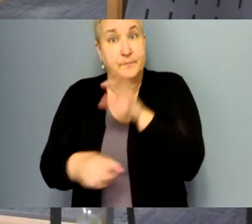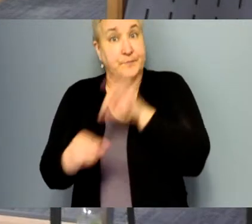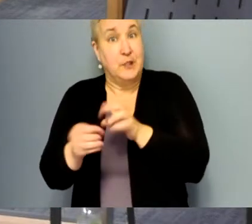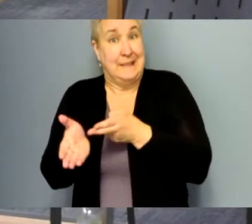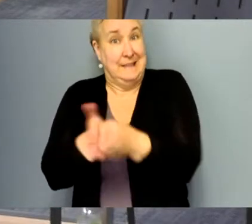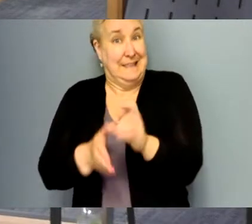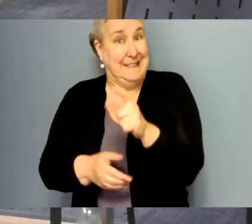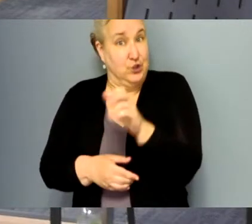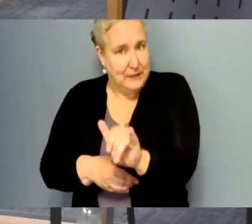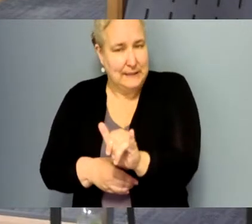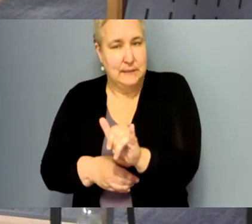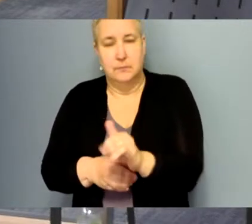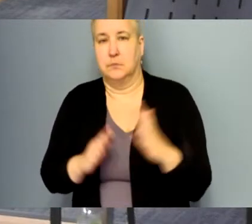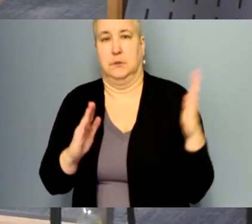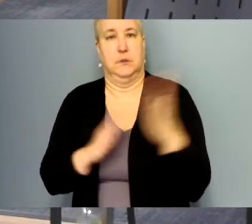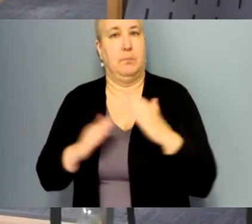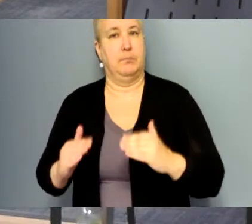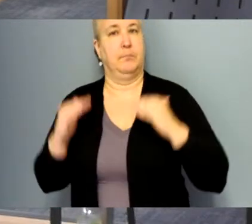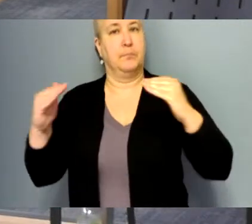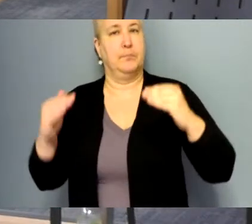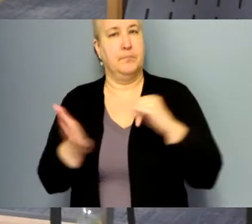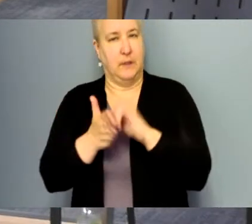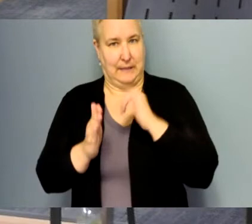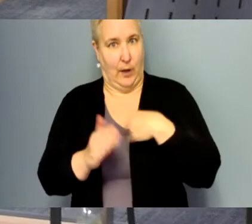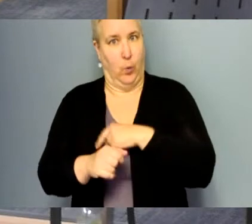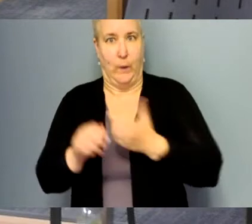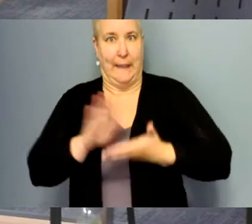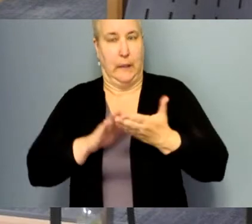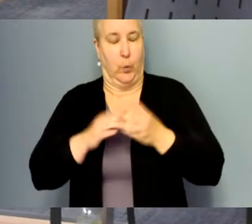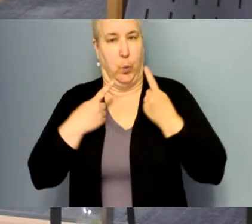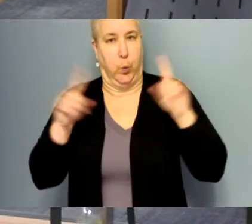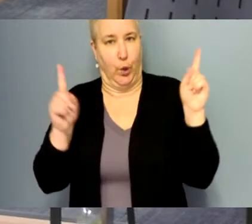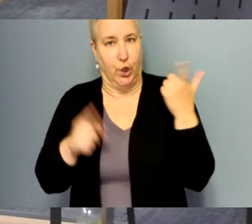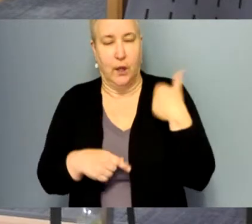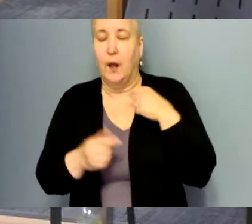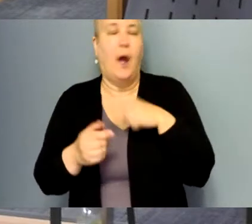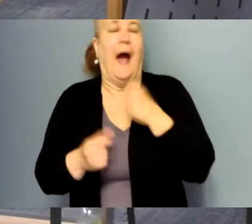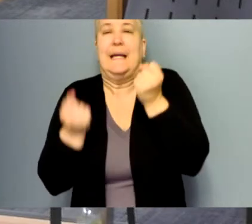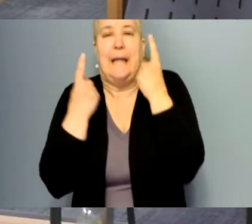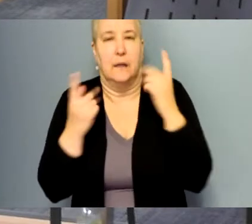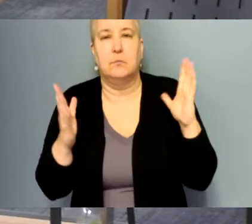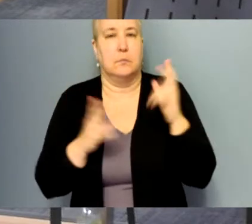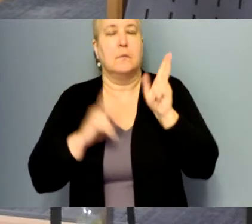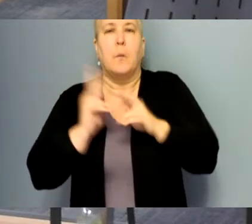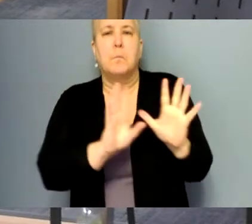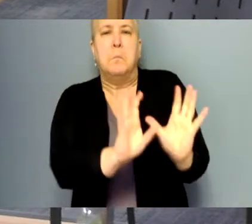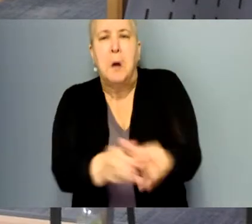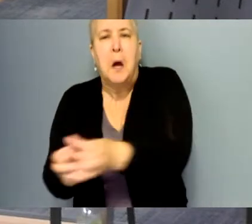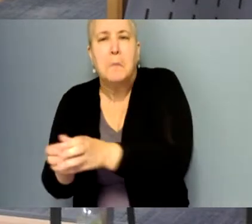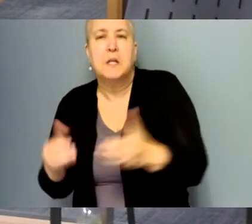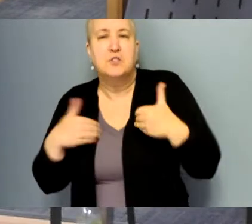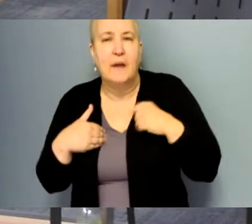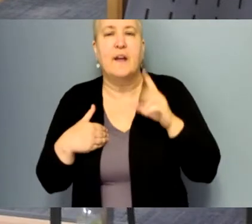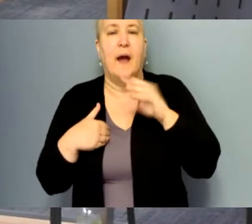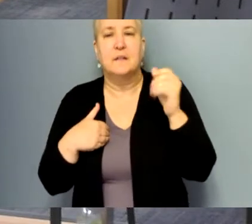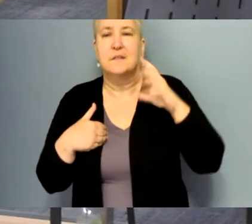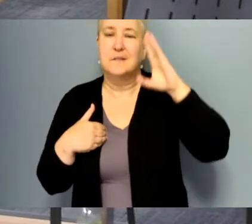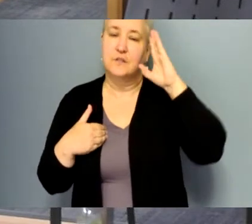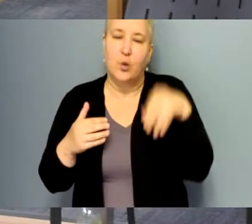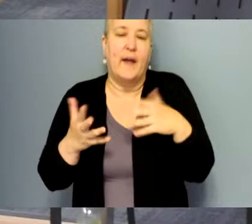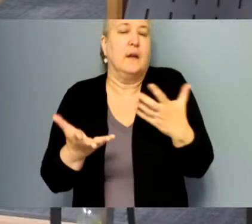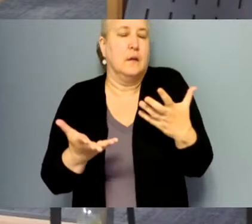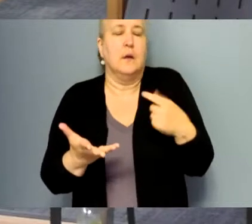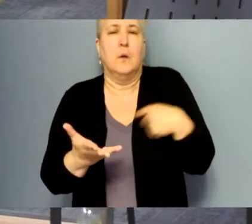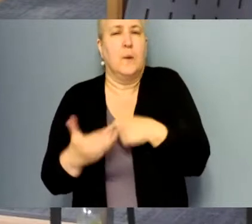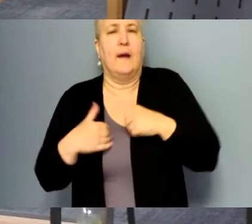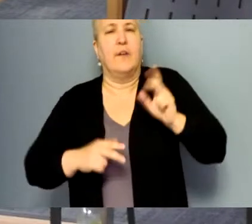held to the highest esteem, because, you know, that's how we work. I mean, I get it. There's populations and you know, we